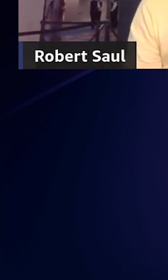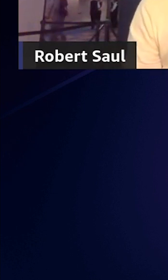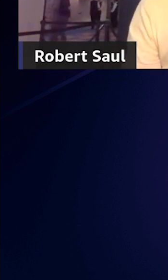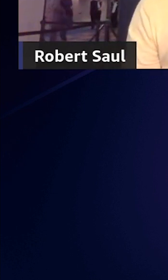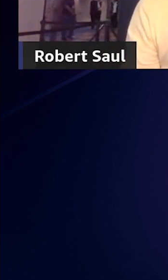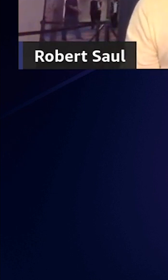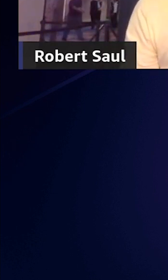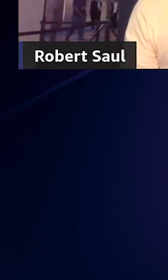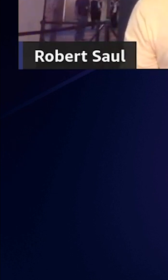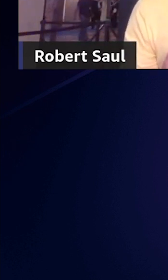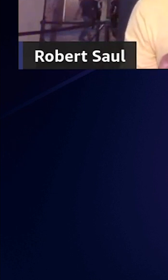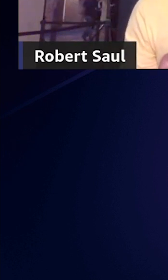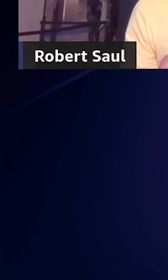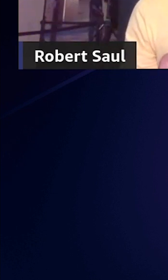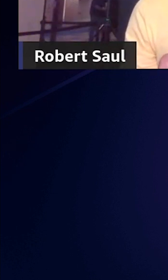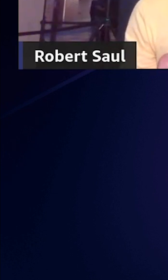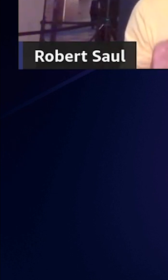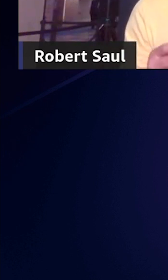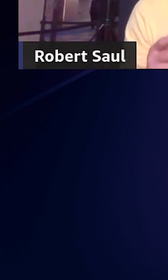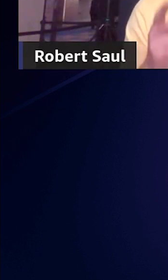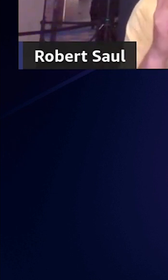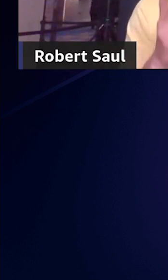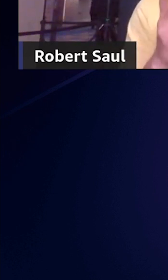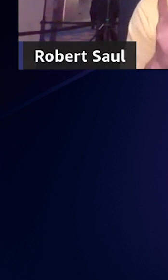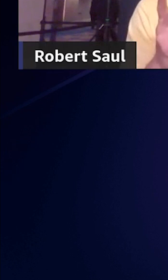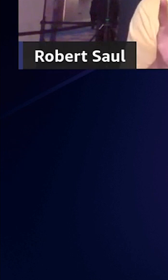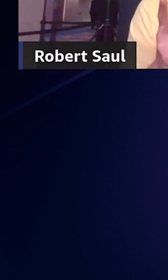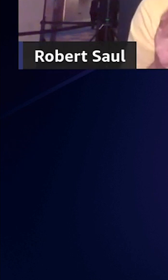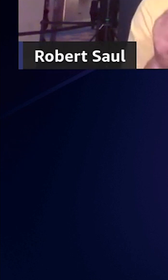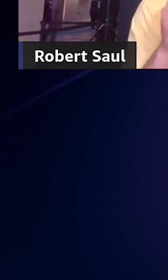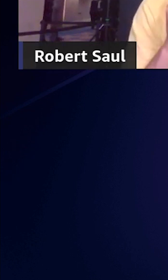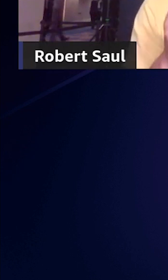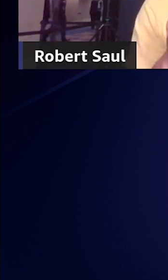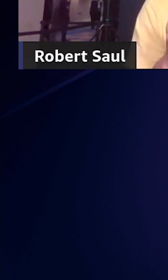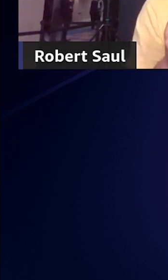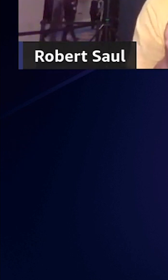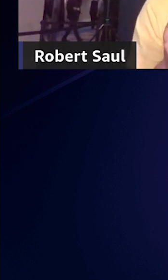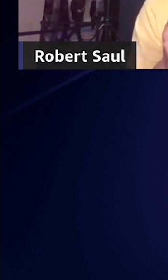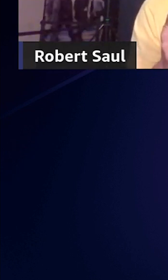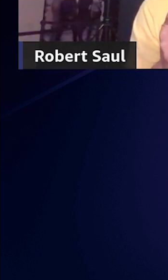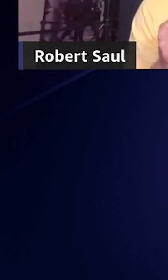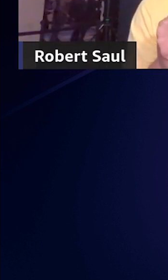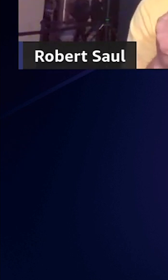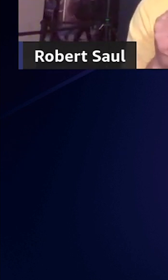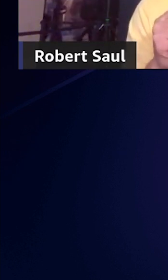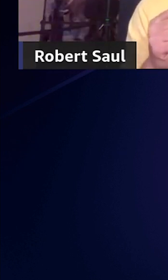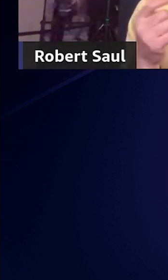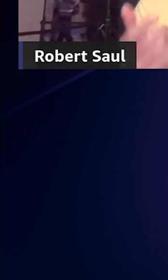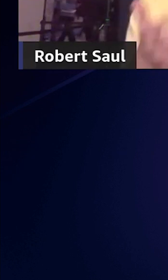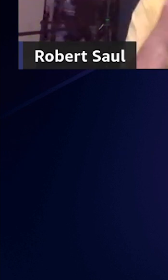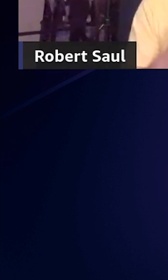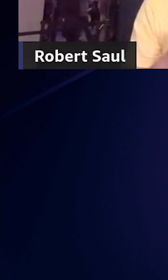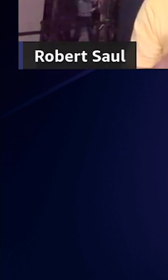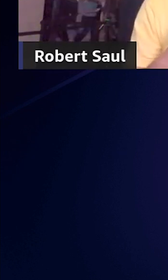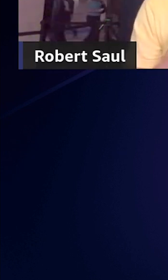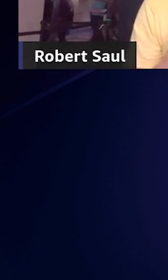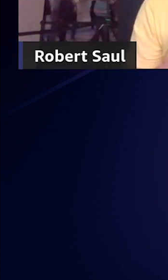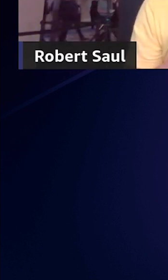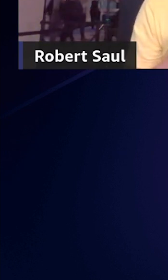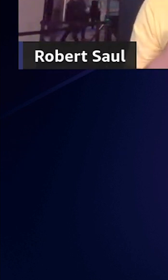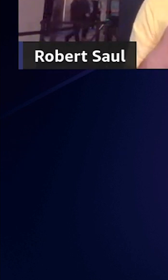I think that the playbooks are powerful for 2 real reasons. Reason number 1 is we've learned